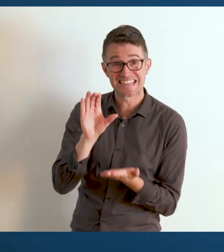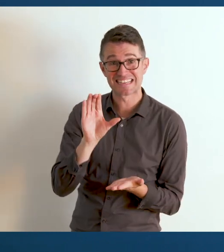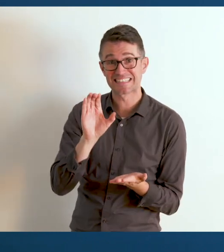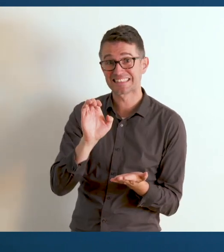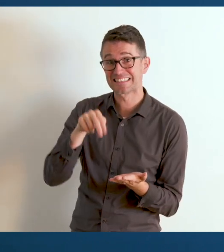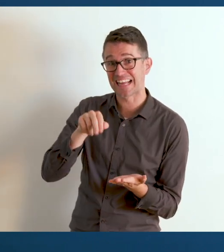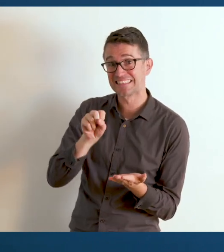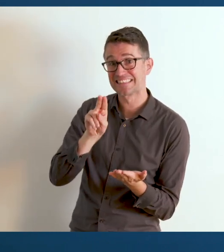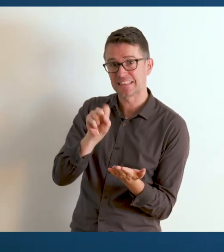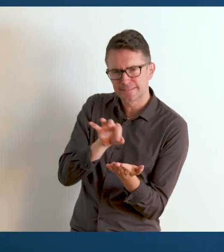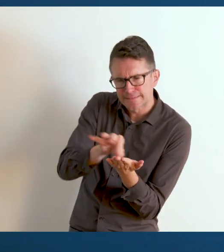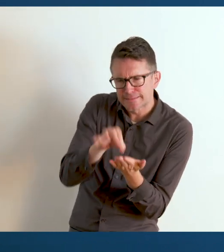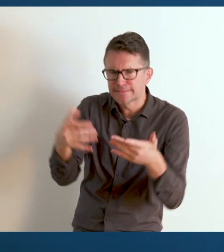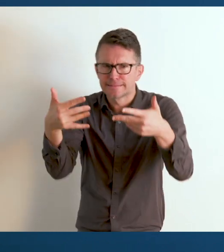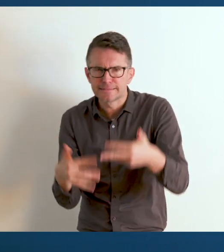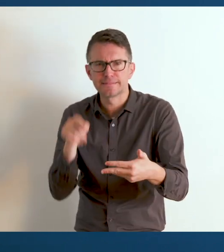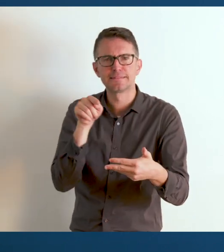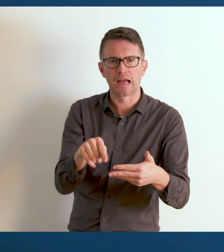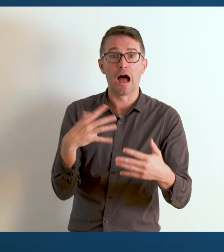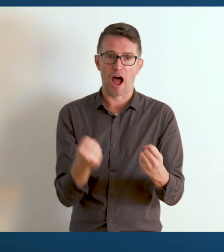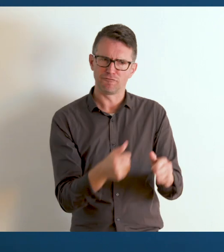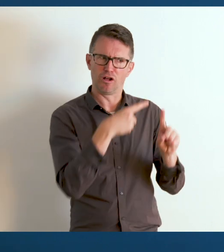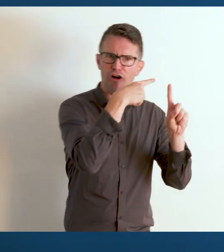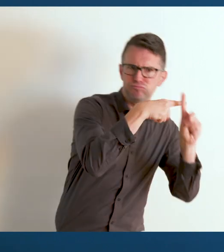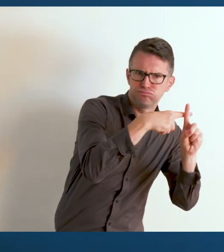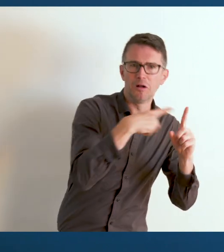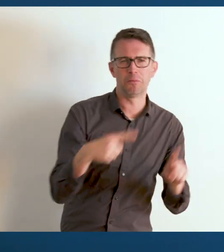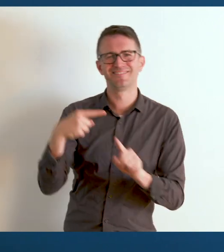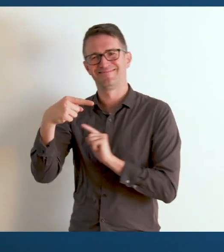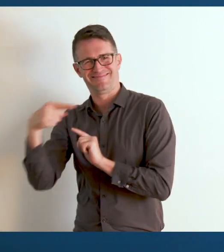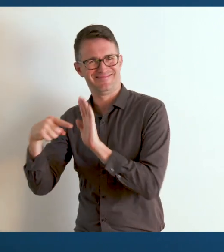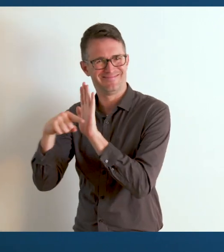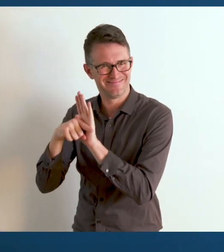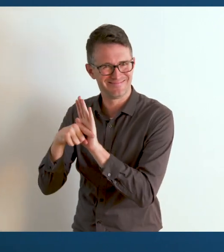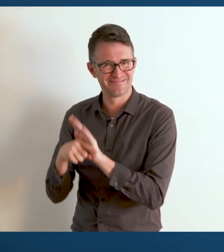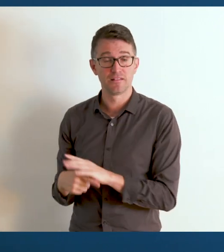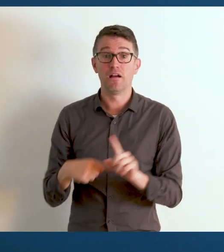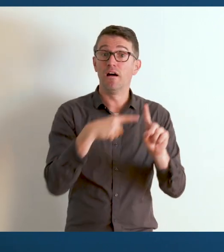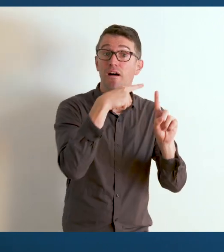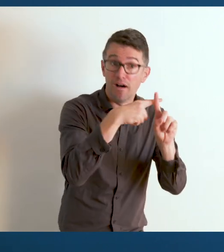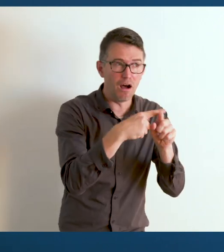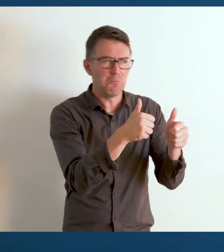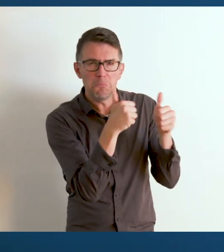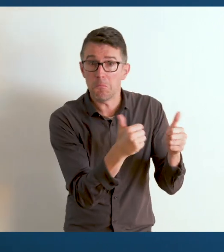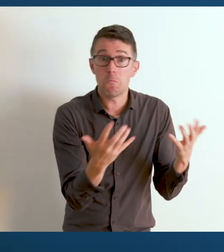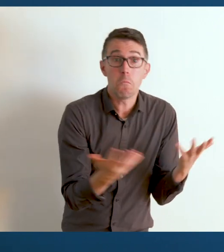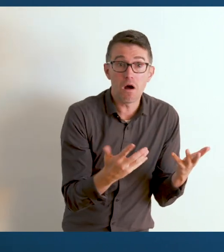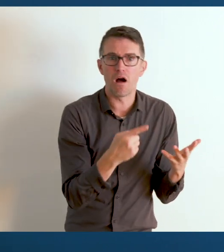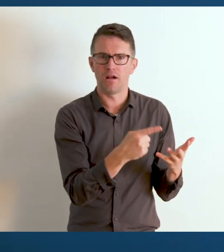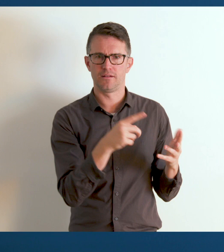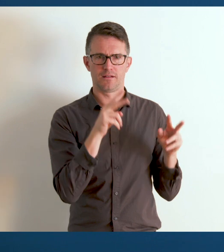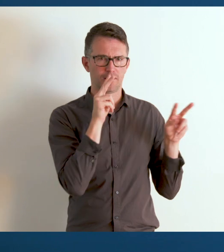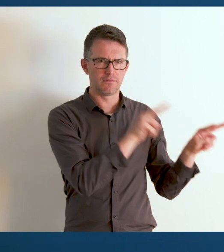Censuses have strengths and they have limitations, like any data collection methodology. And their strengths come from the fact that,